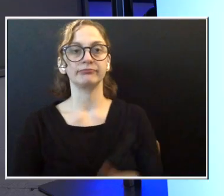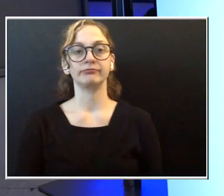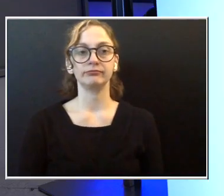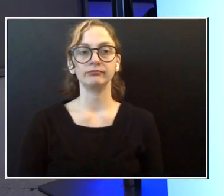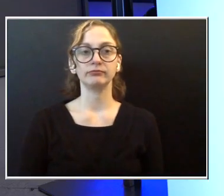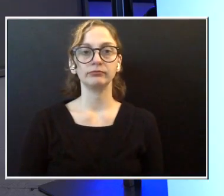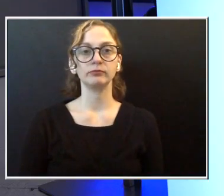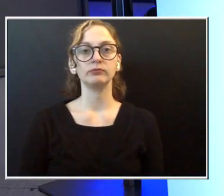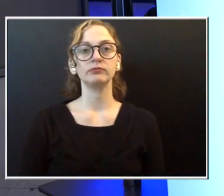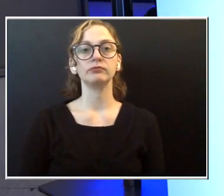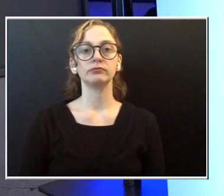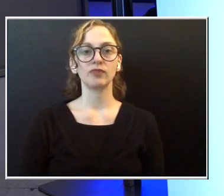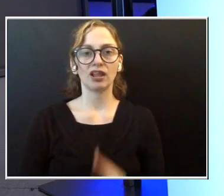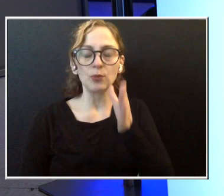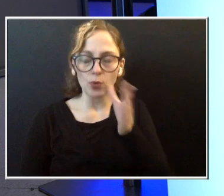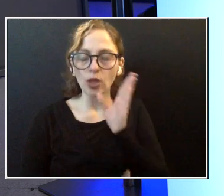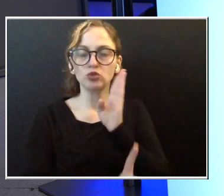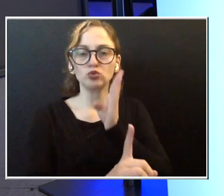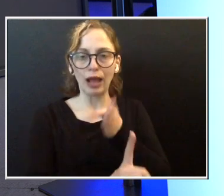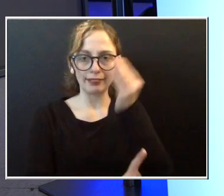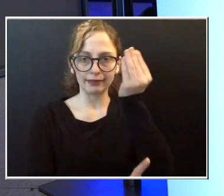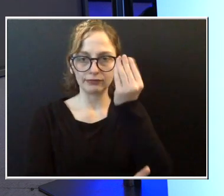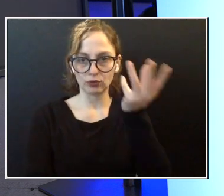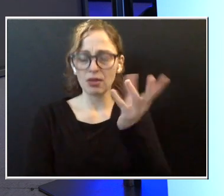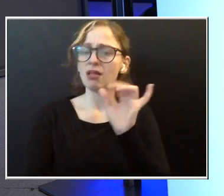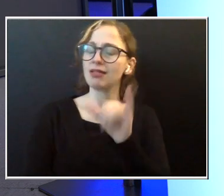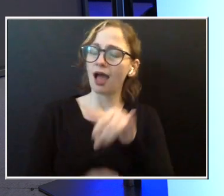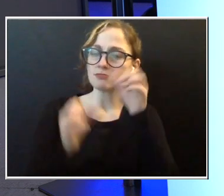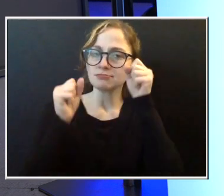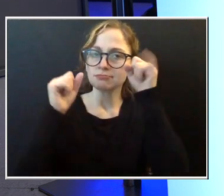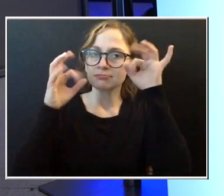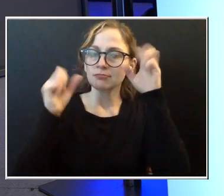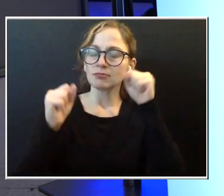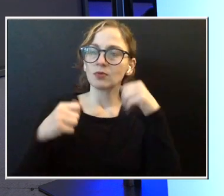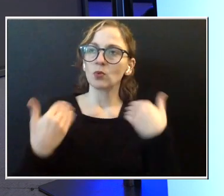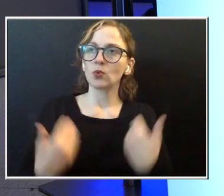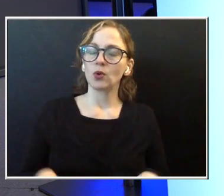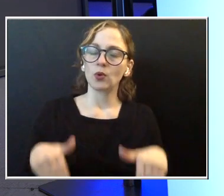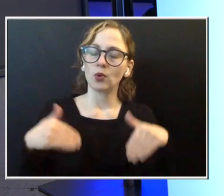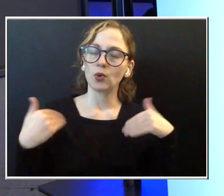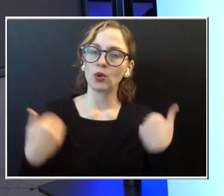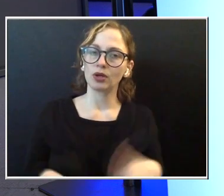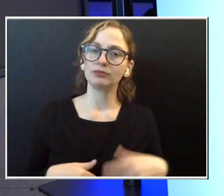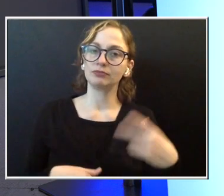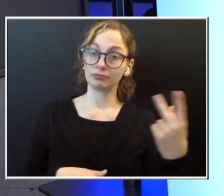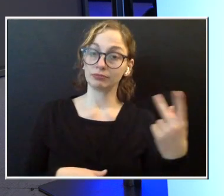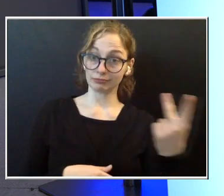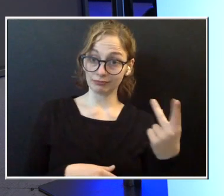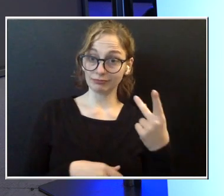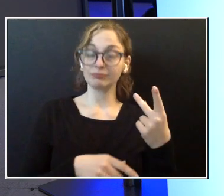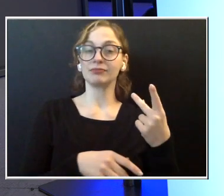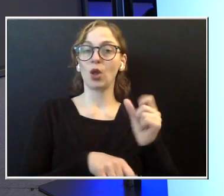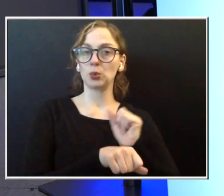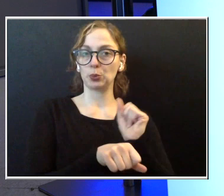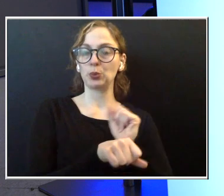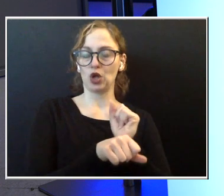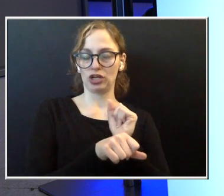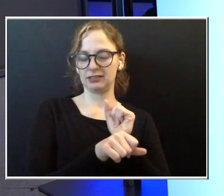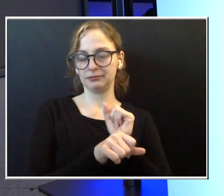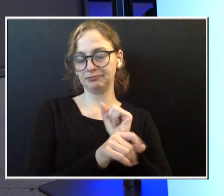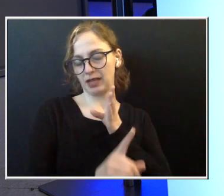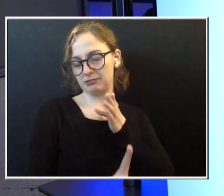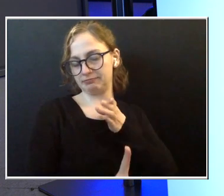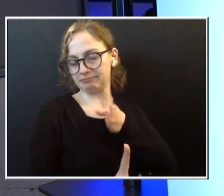a pretty remarkable deal, and it really is. I mean, you and I practice in this space, cystic fibrosis, in which medications have been developed